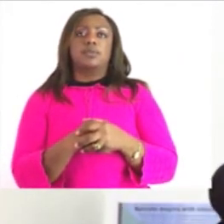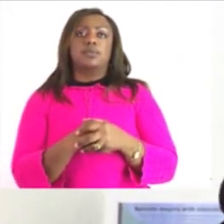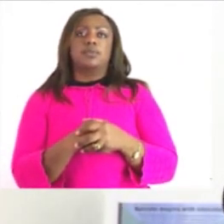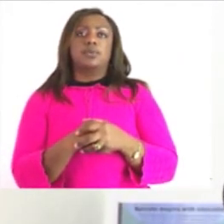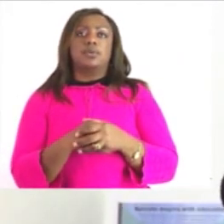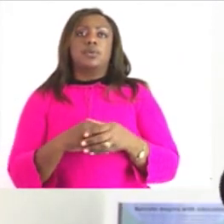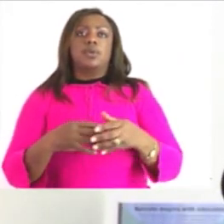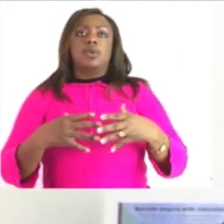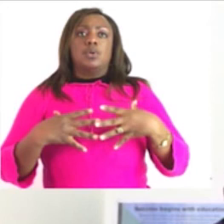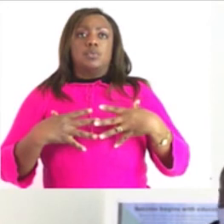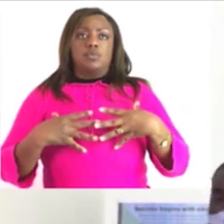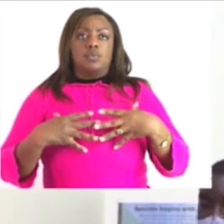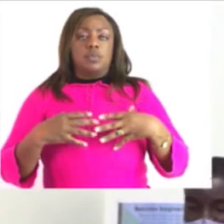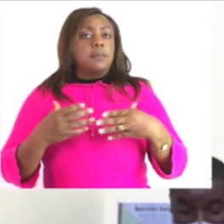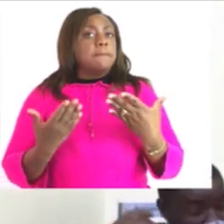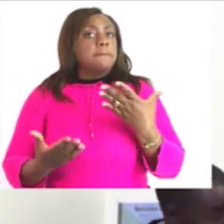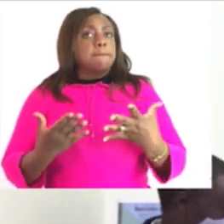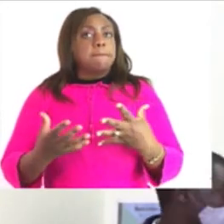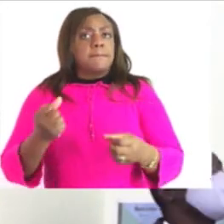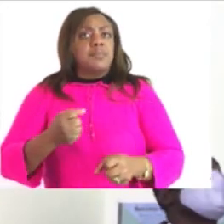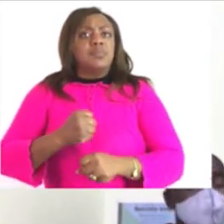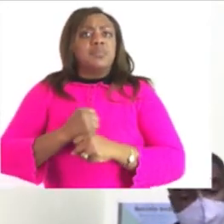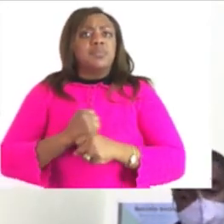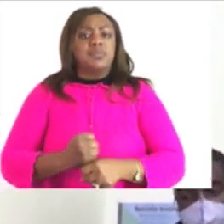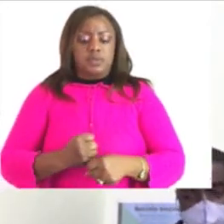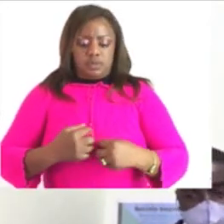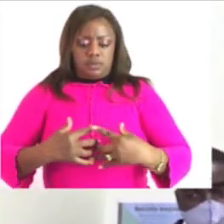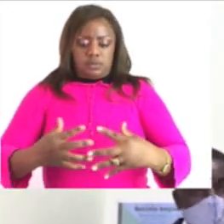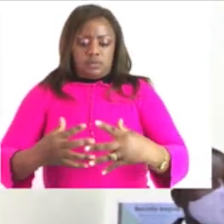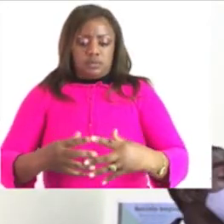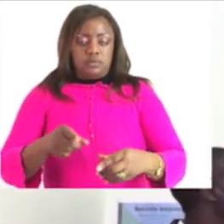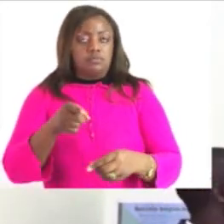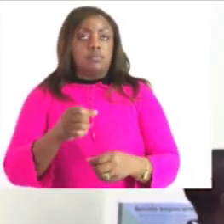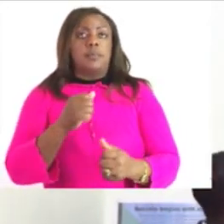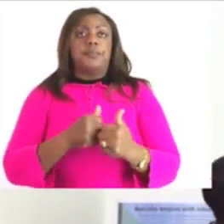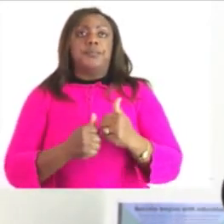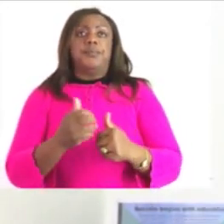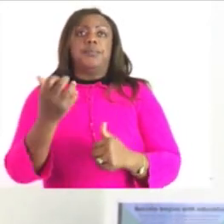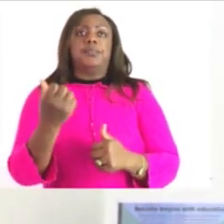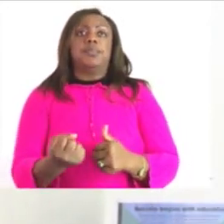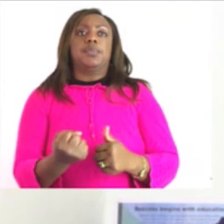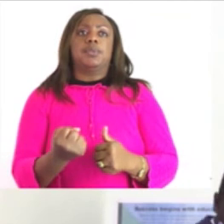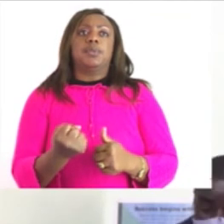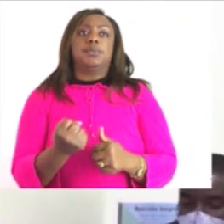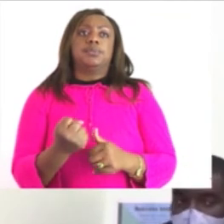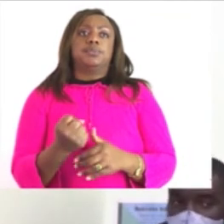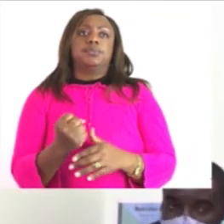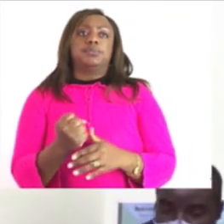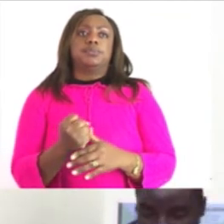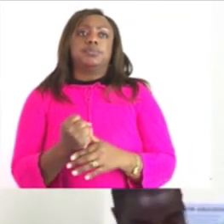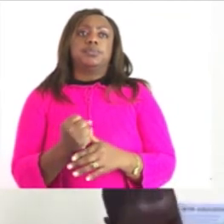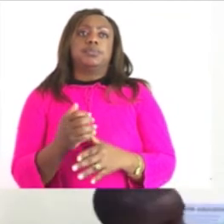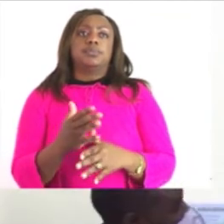it's going to be difficult for you to have that air that you are taking into your body. Okay? So that's why sometimes you can see